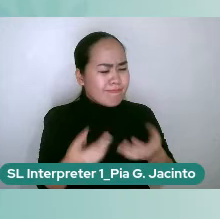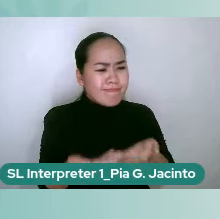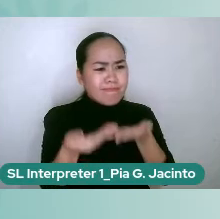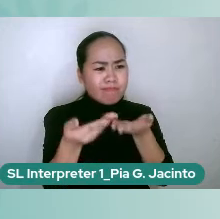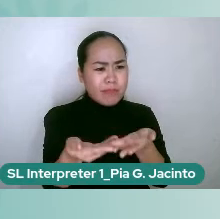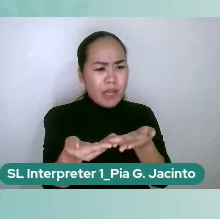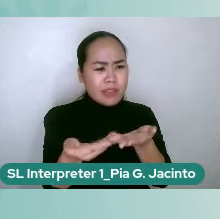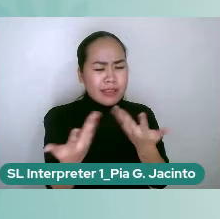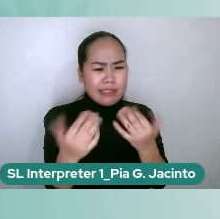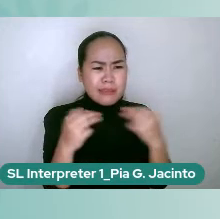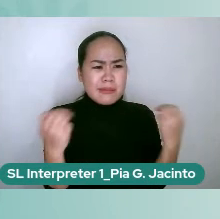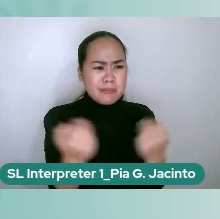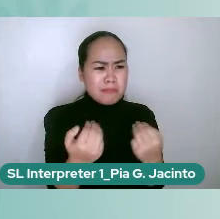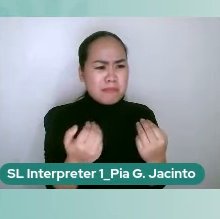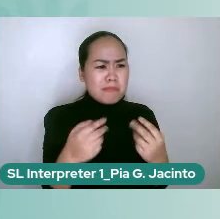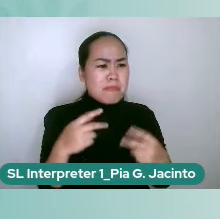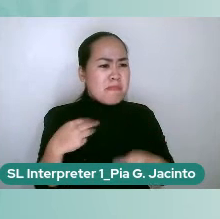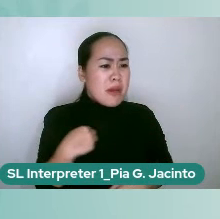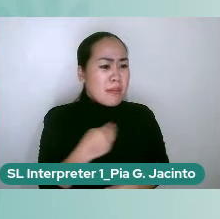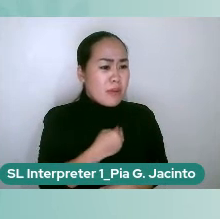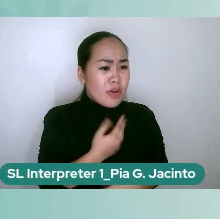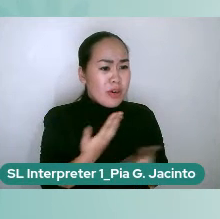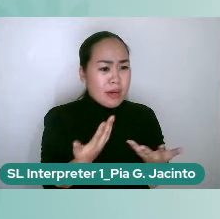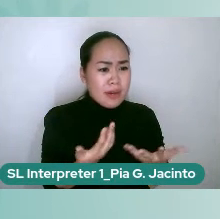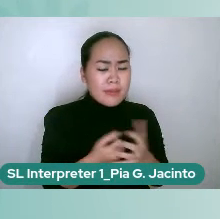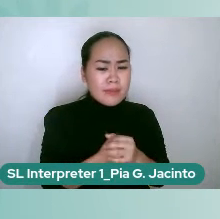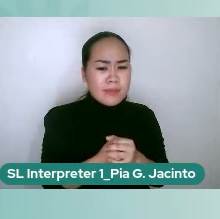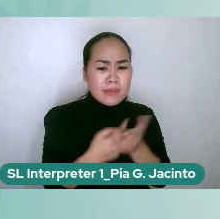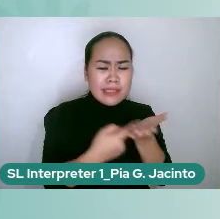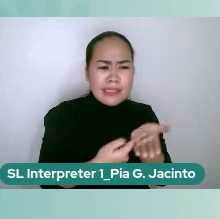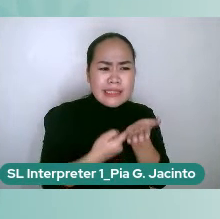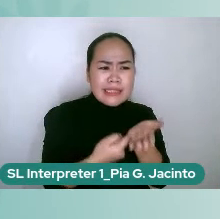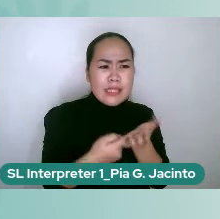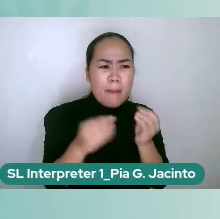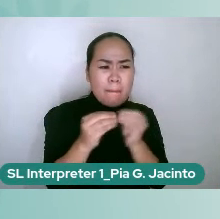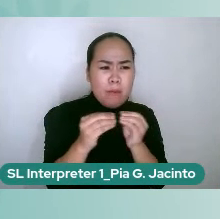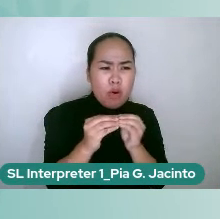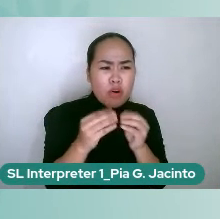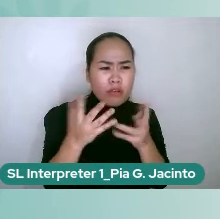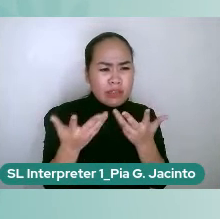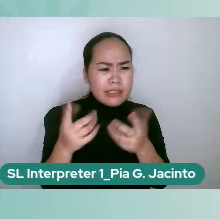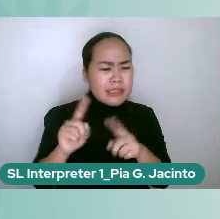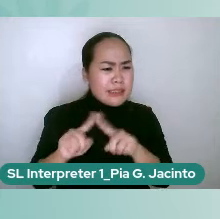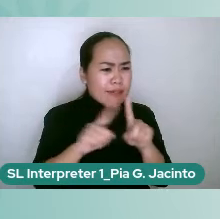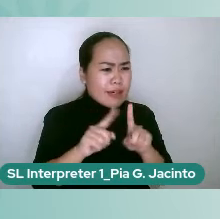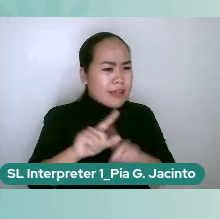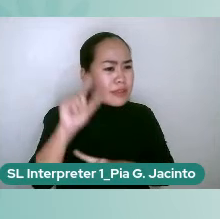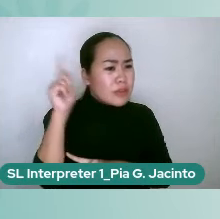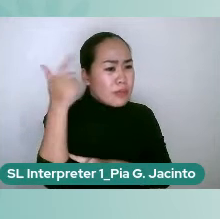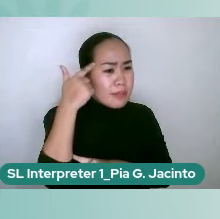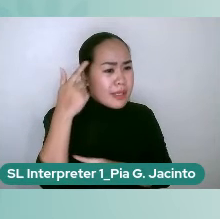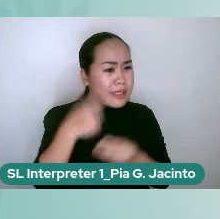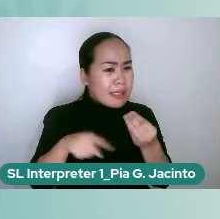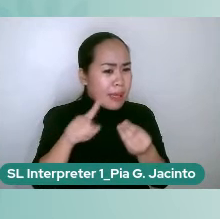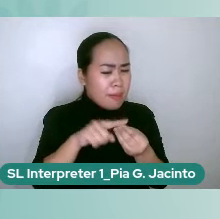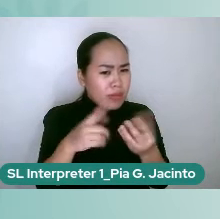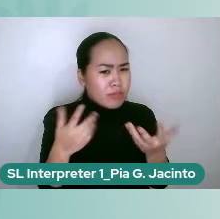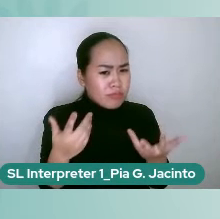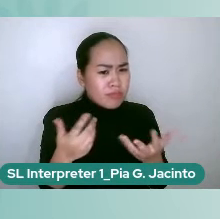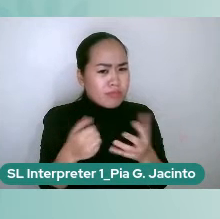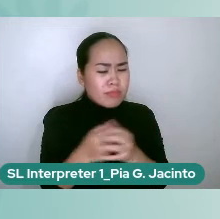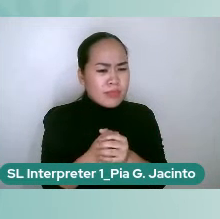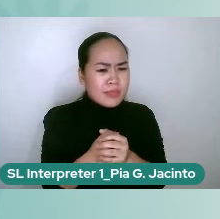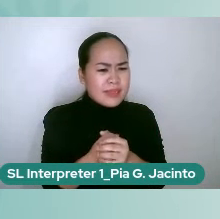in a very positive World Health Assembly in which more than 90 governments spoke positively about the importance of cervical cancer